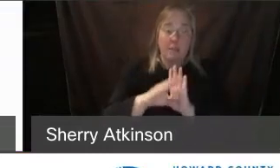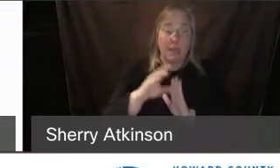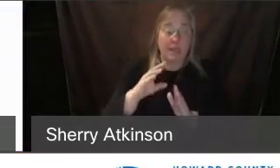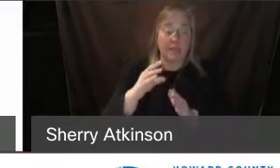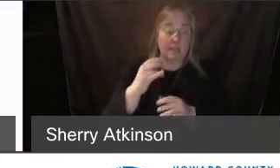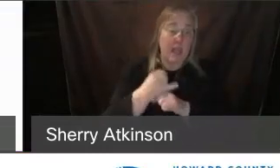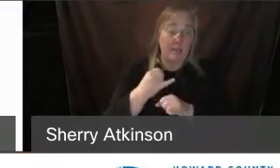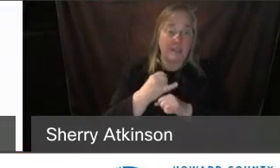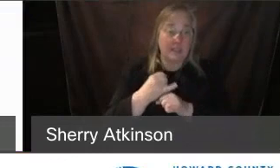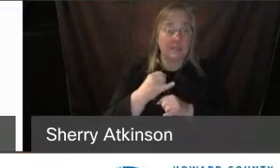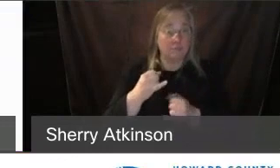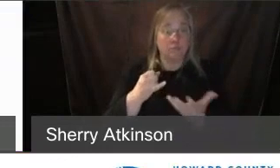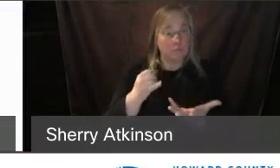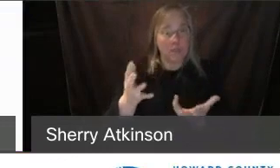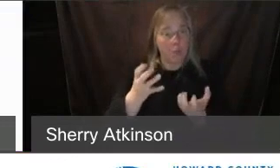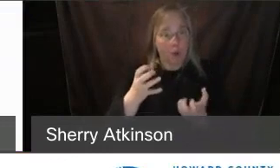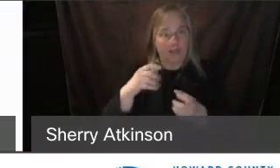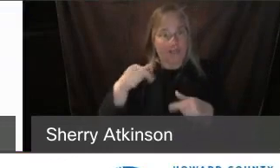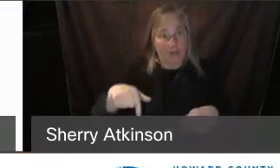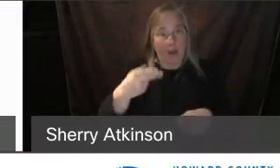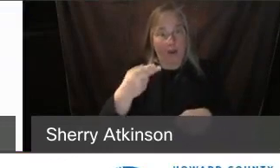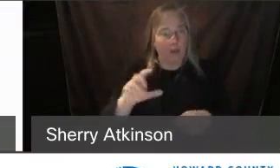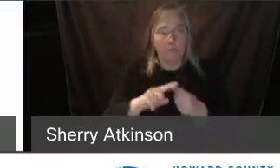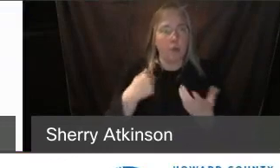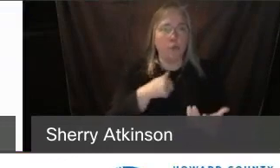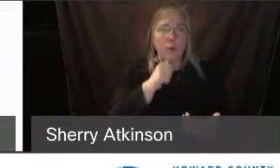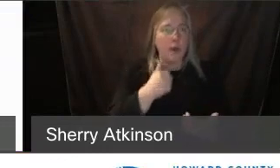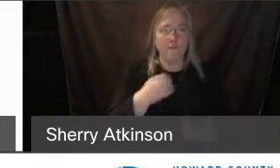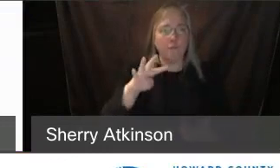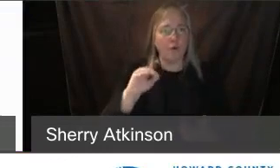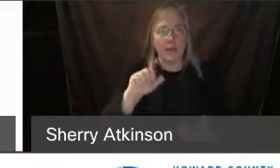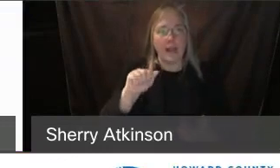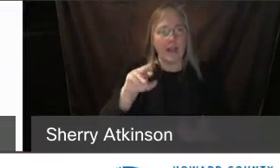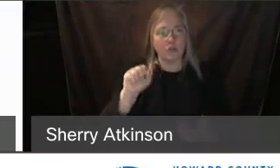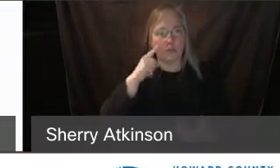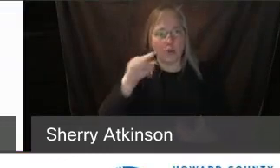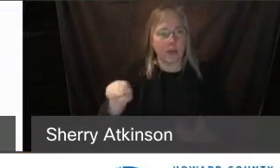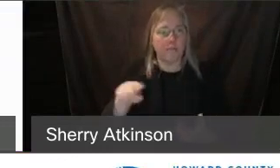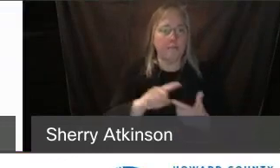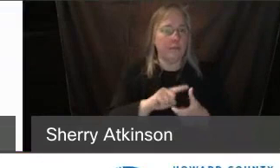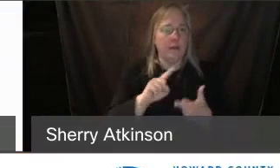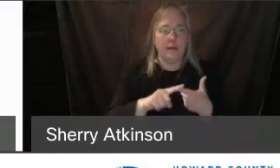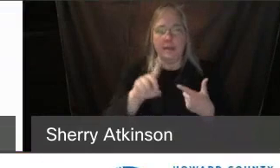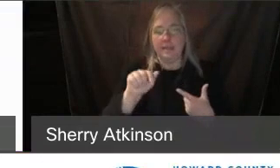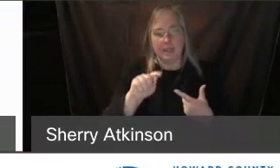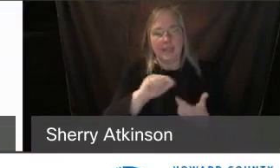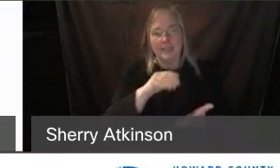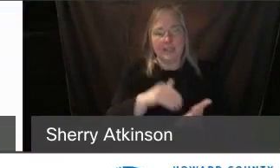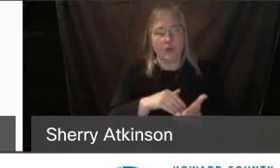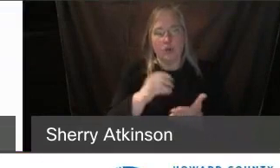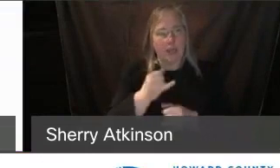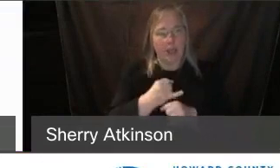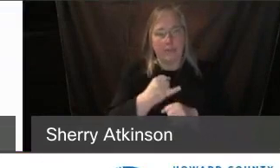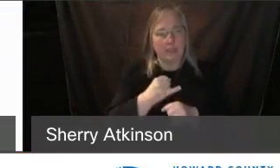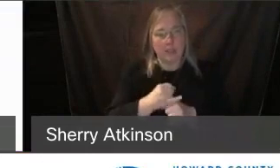look, they wanted to be in Howard County. We just do not have 40 acres for them. A data center campus, looking for 100 acres